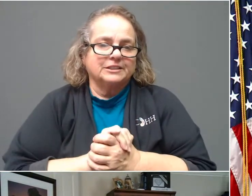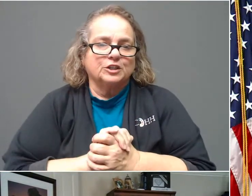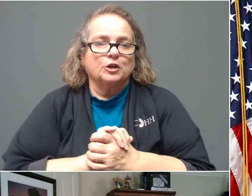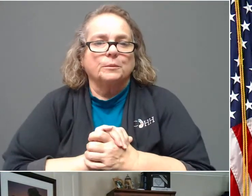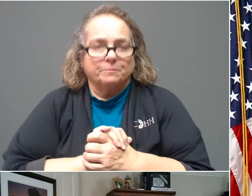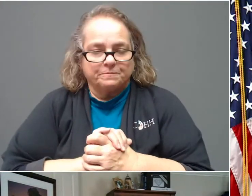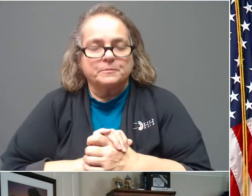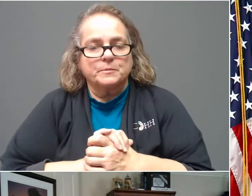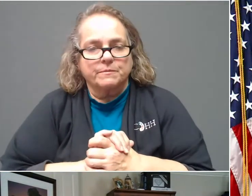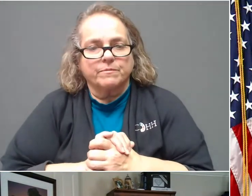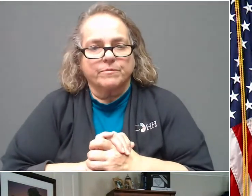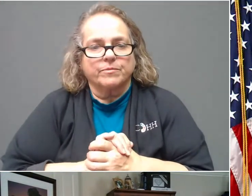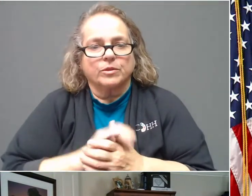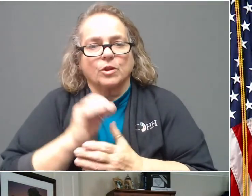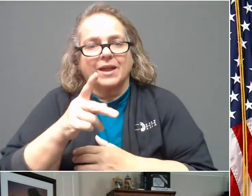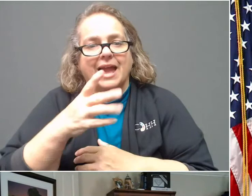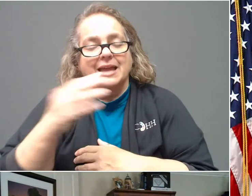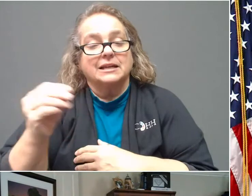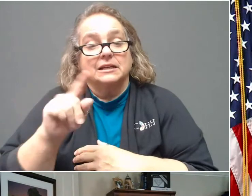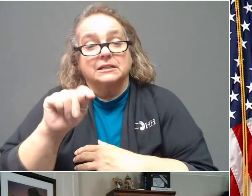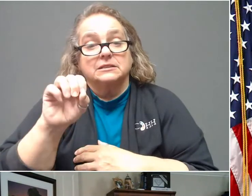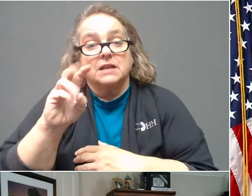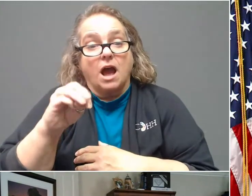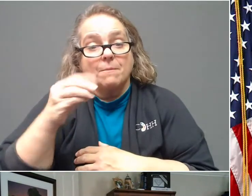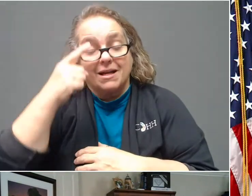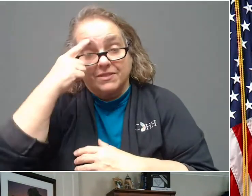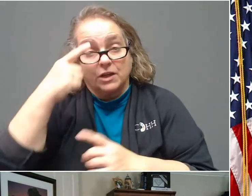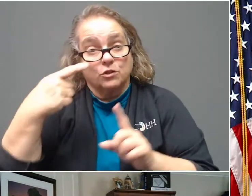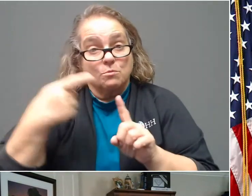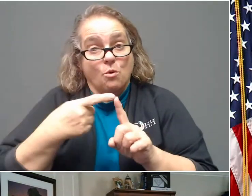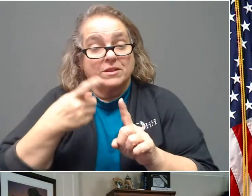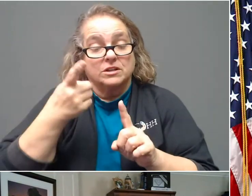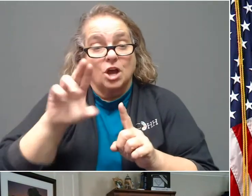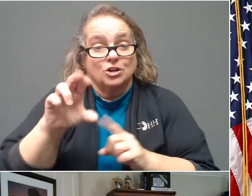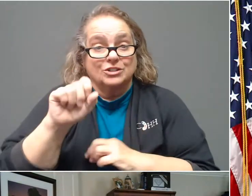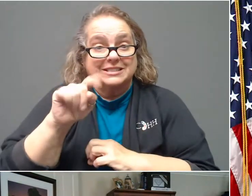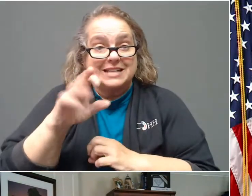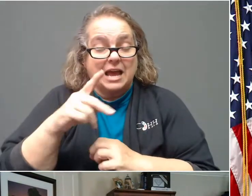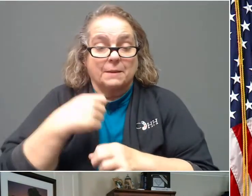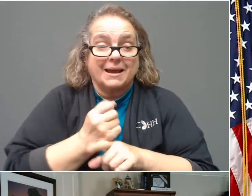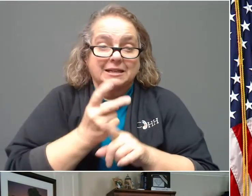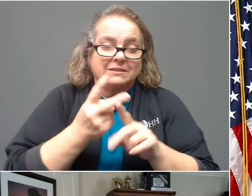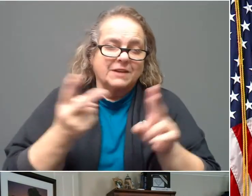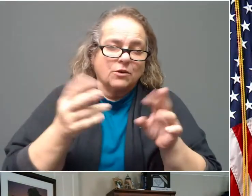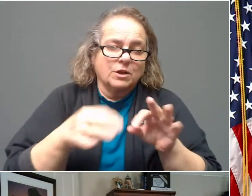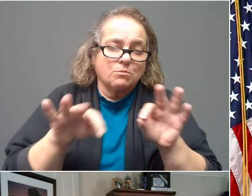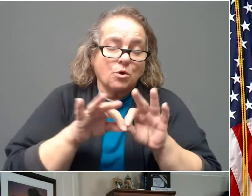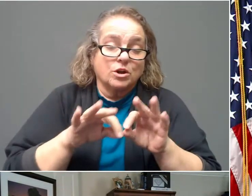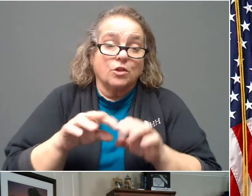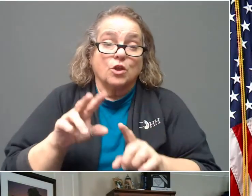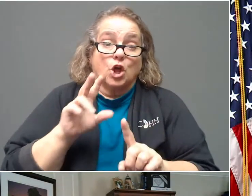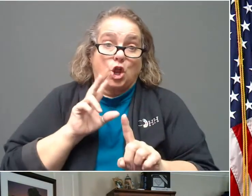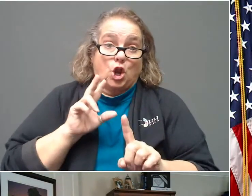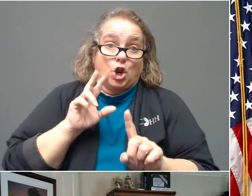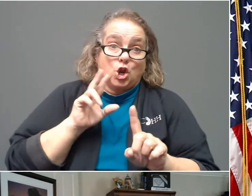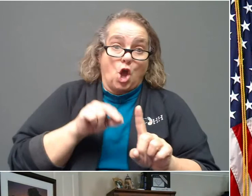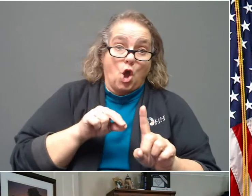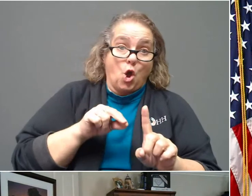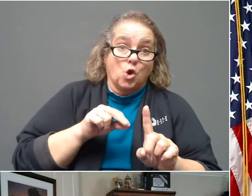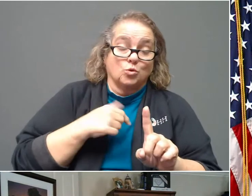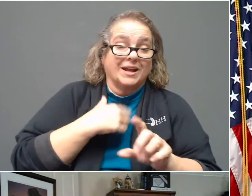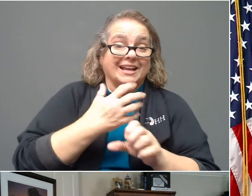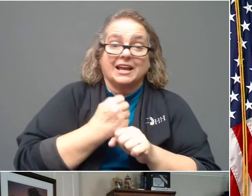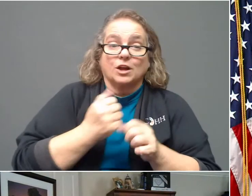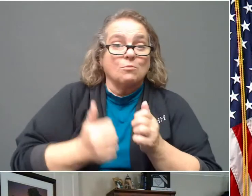And Tom, I think the point that Dr. Stack just made is important. The no's that we're getting, most of them aren't